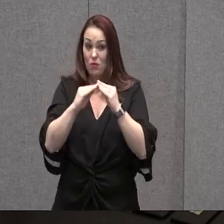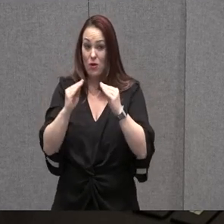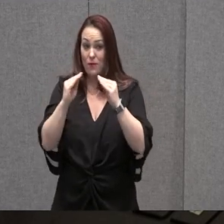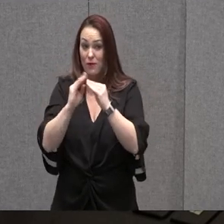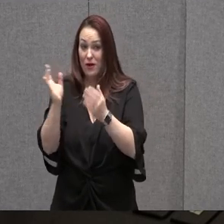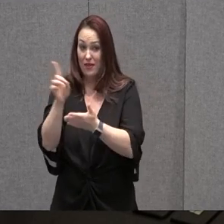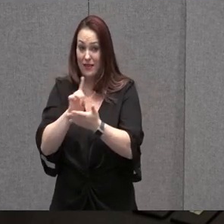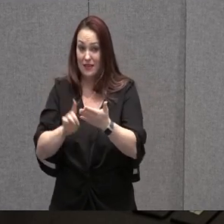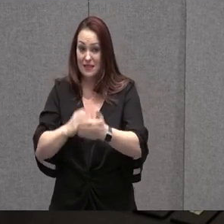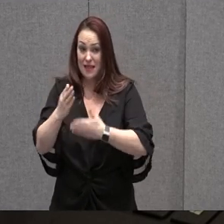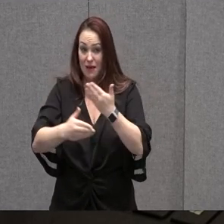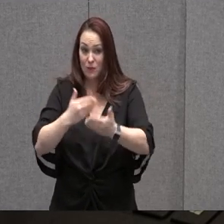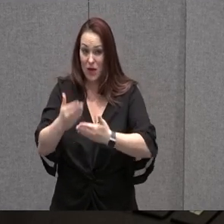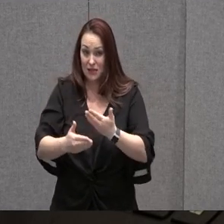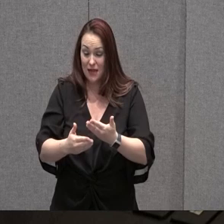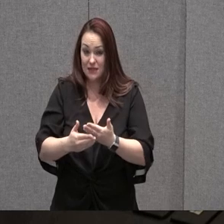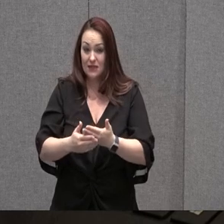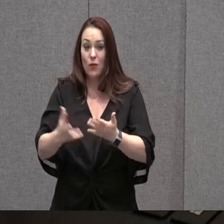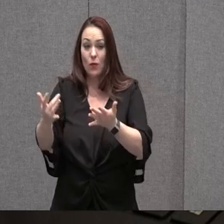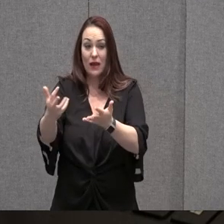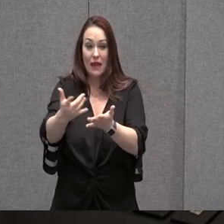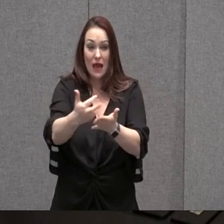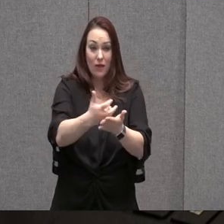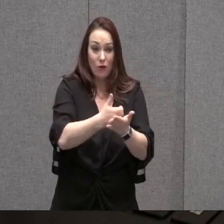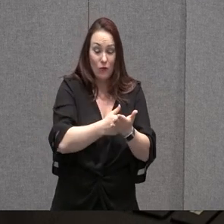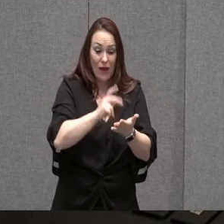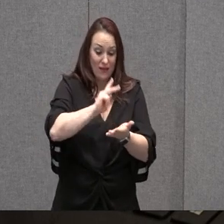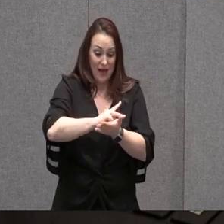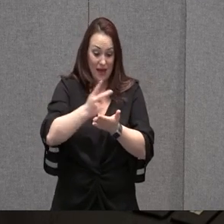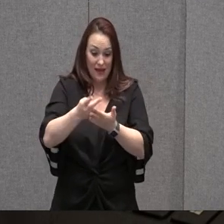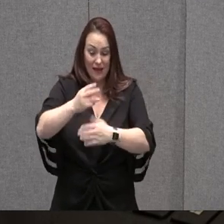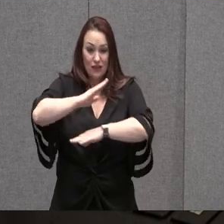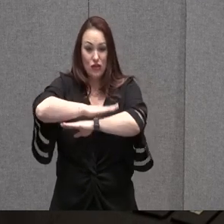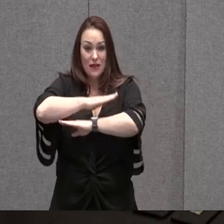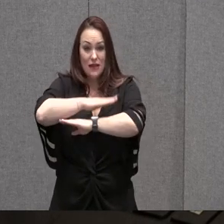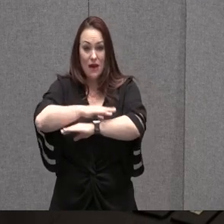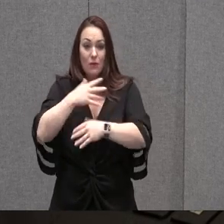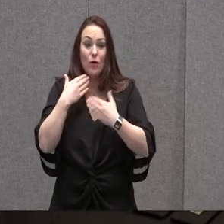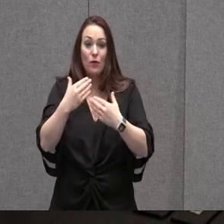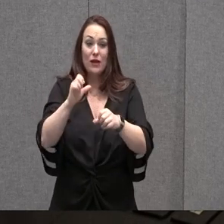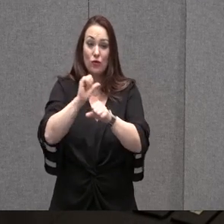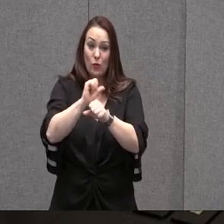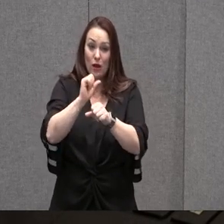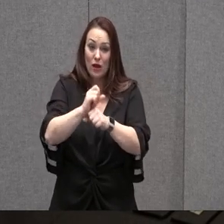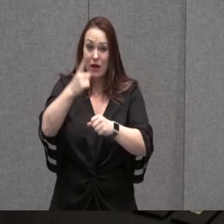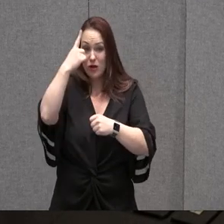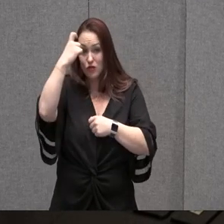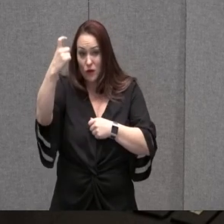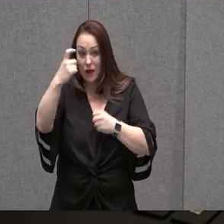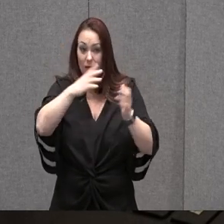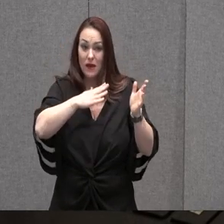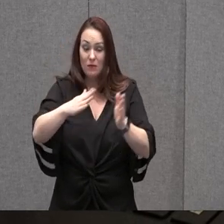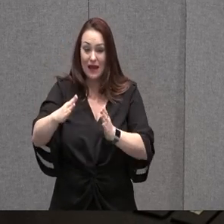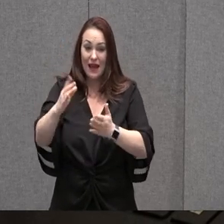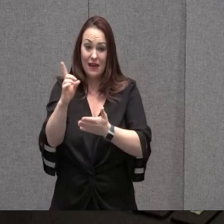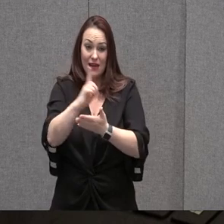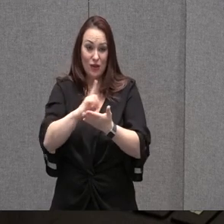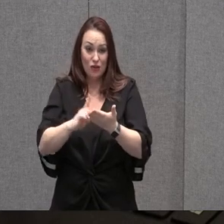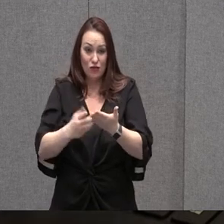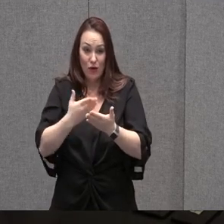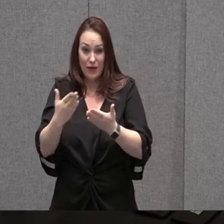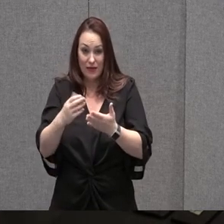process. We all gathered around the kitchen table and got to work dreaming, planning, and drawing things